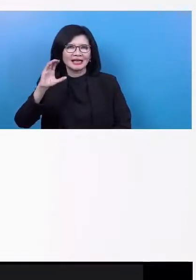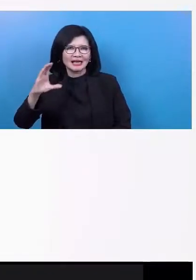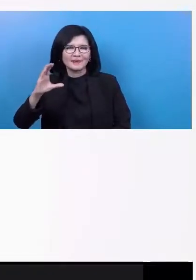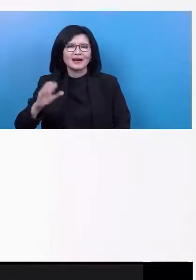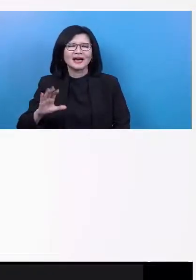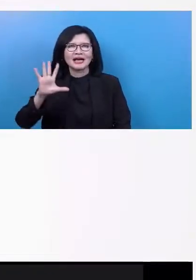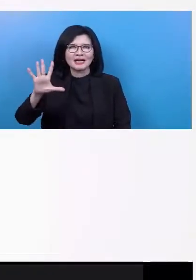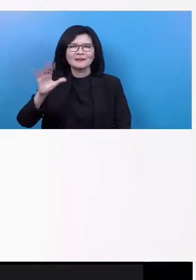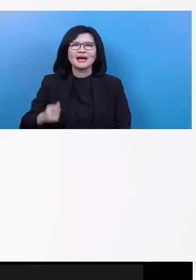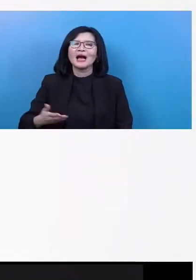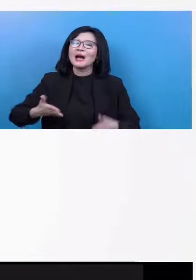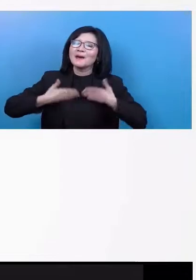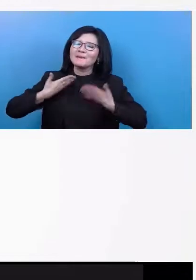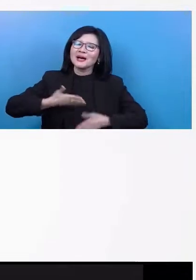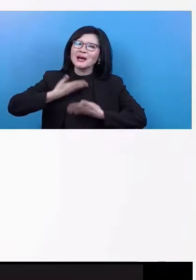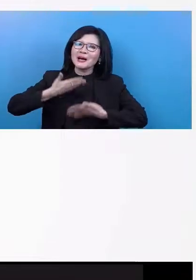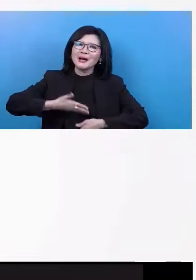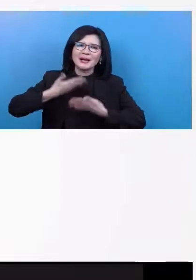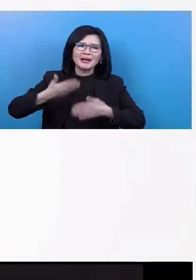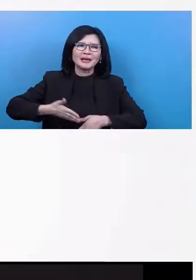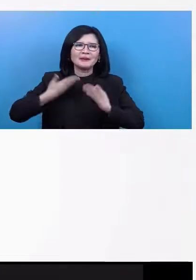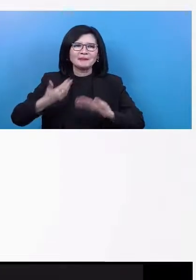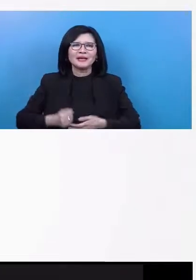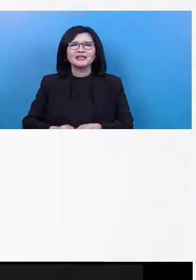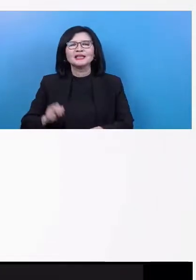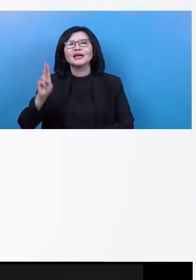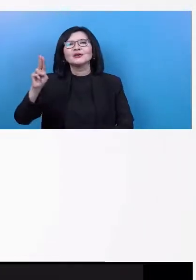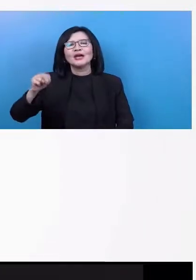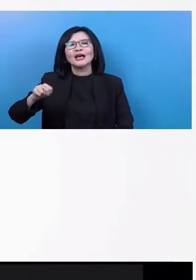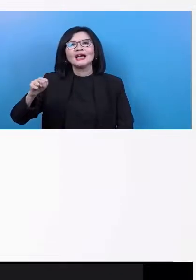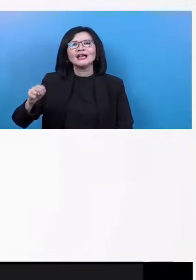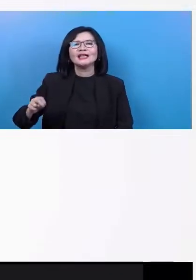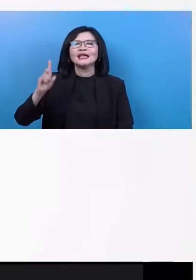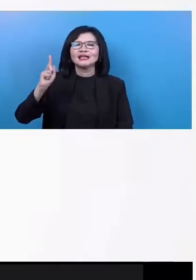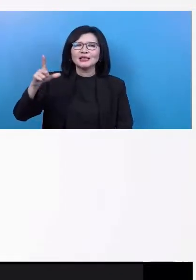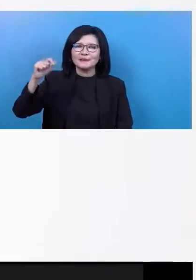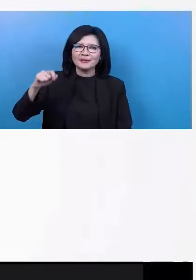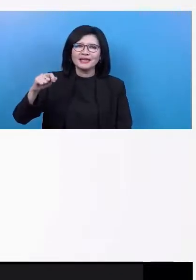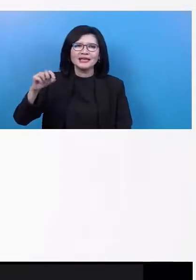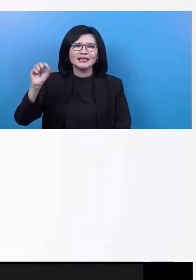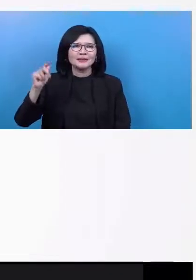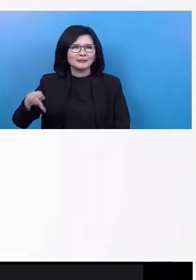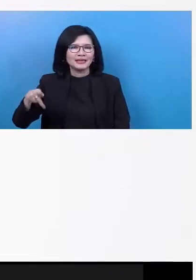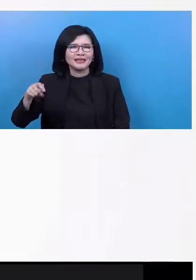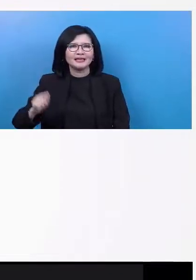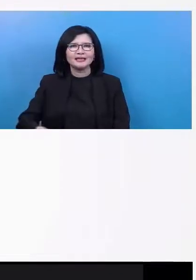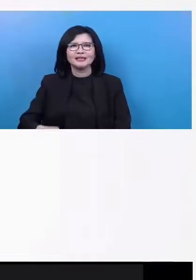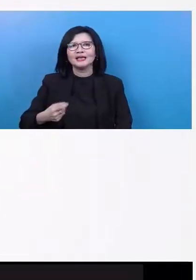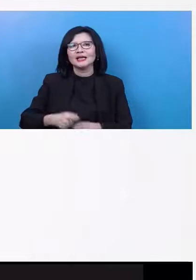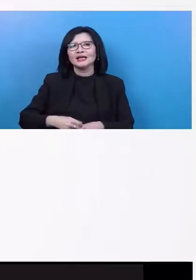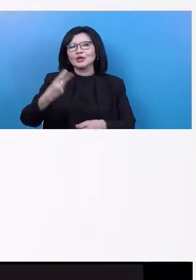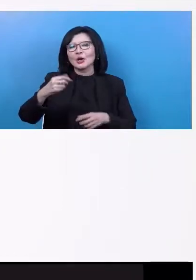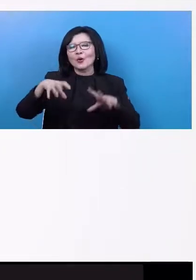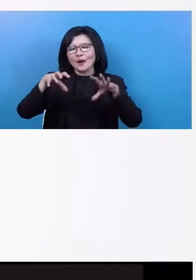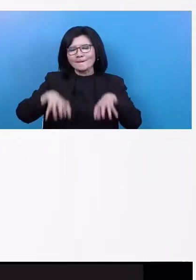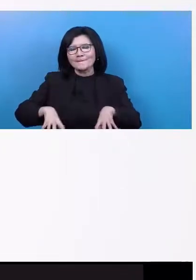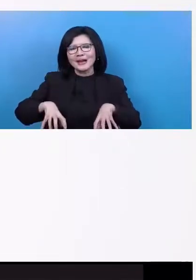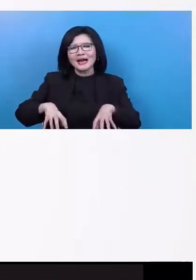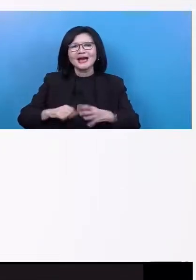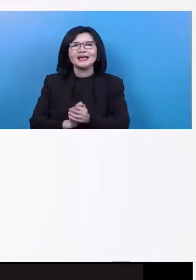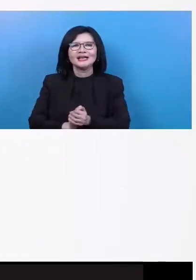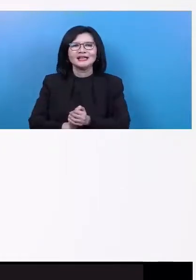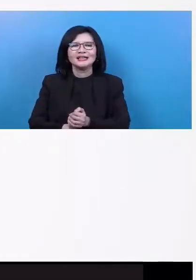join UNDP, World Bank, and the International Recovery Platform, including the government of Indonesia,